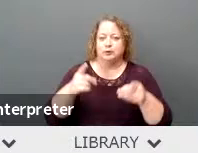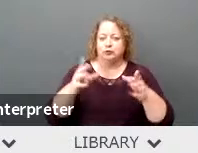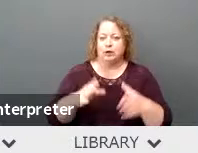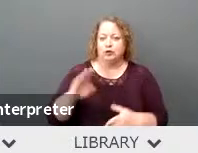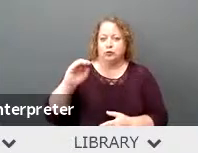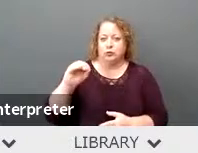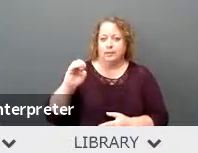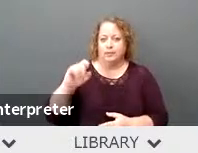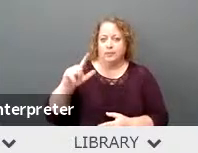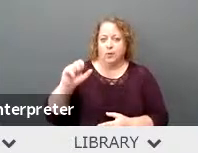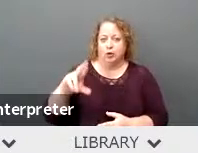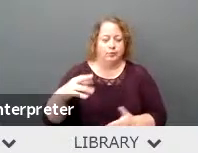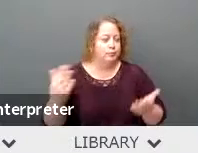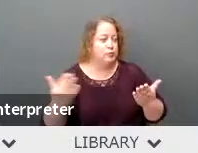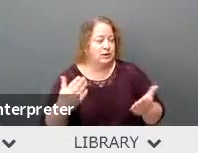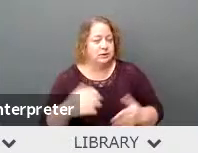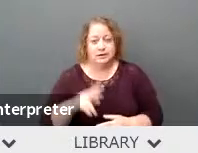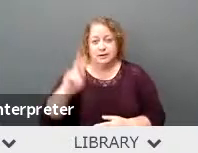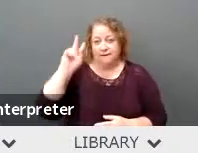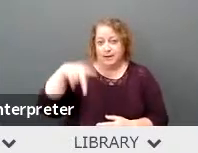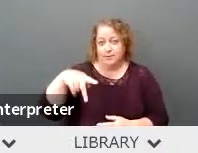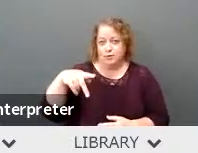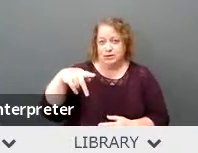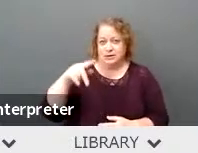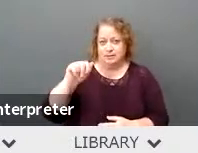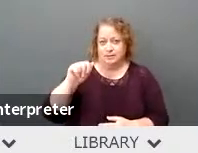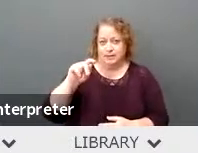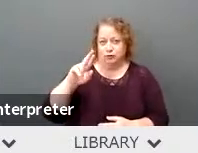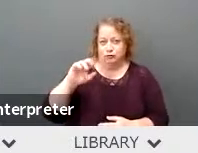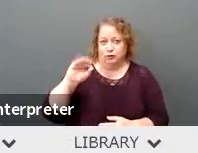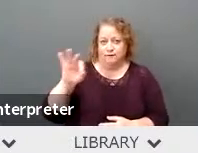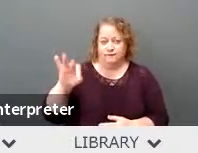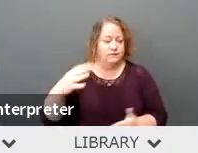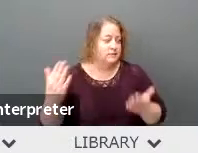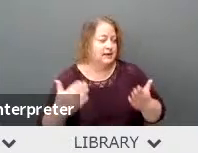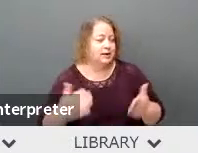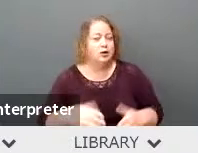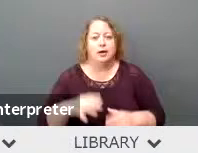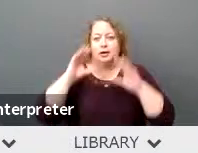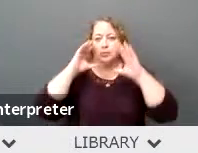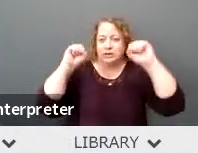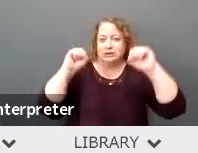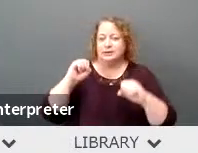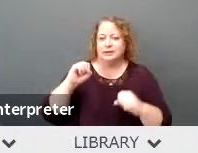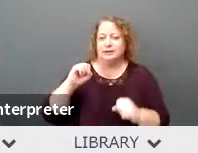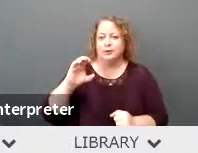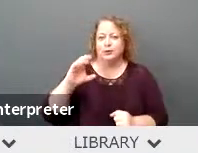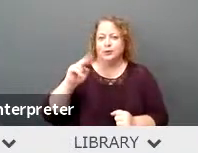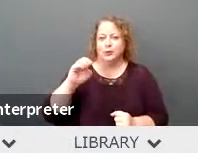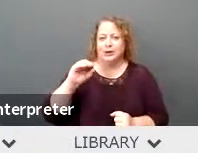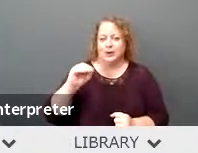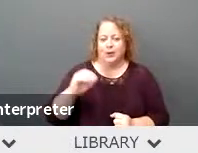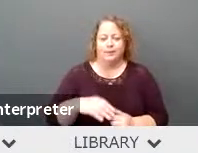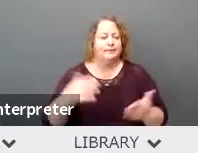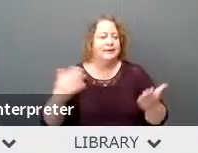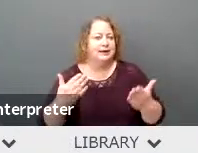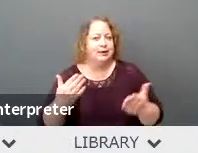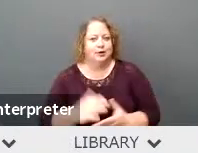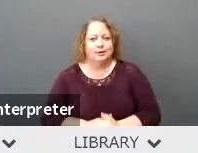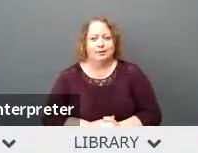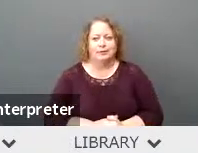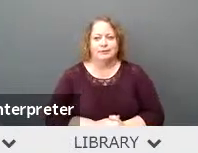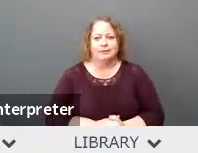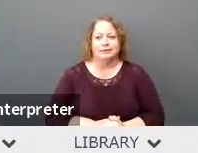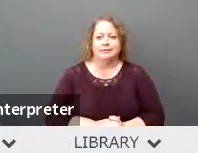Director Mueller, Present. Vice President Petrov. Here. And President Brown, President Cuneo. Here,